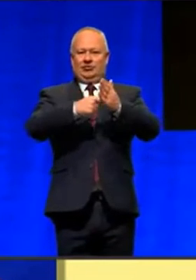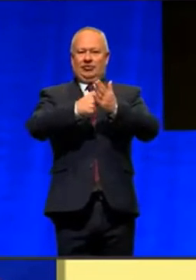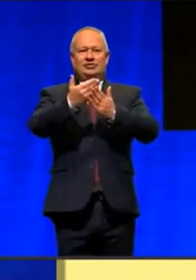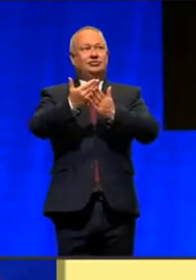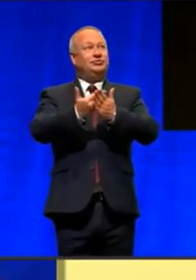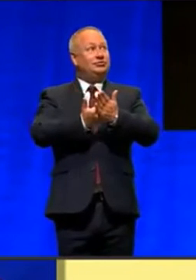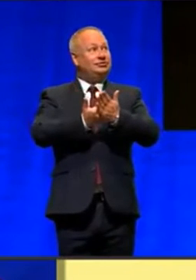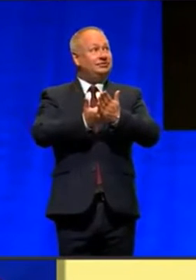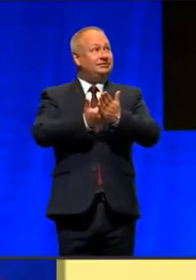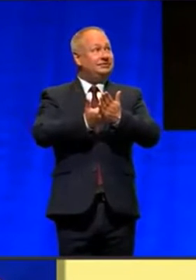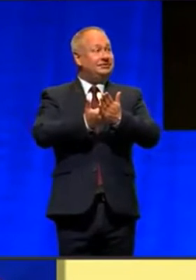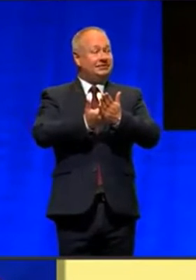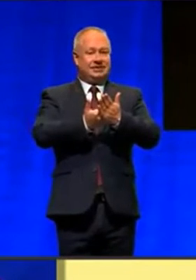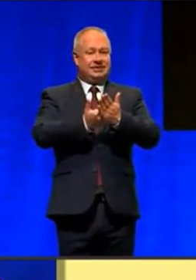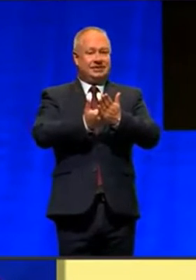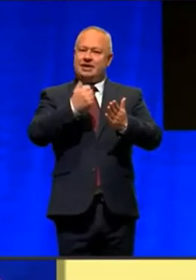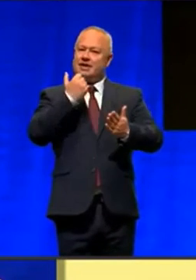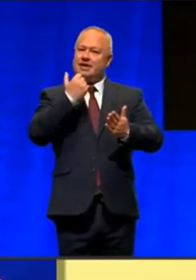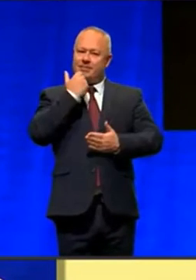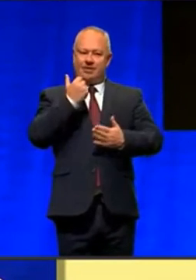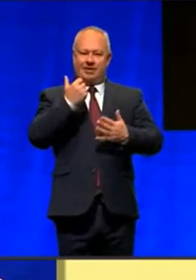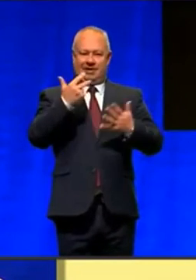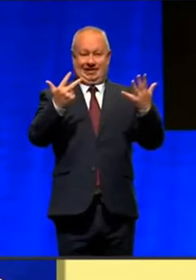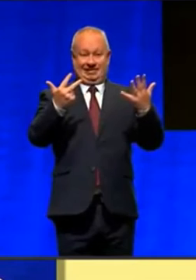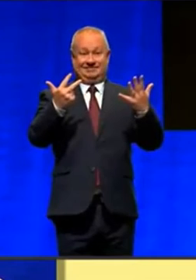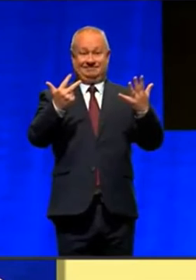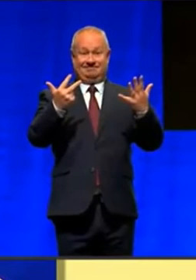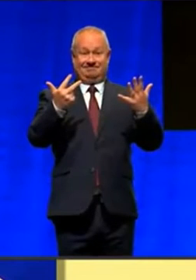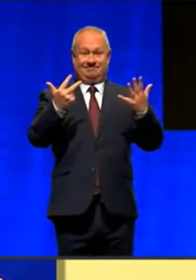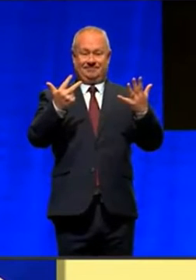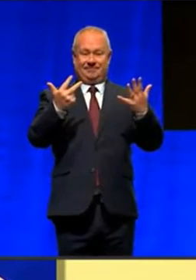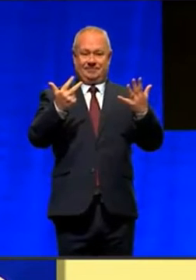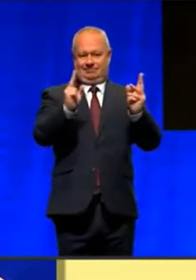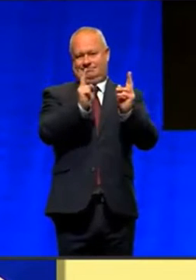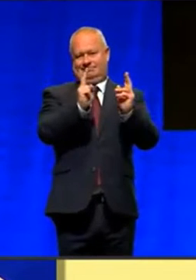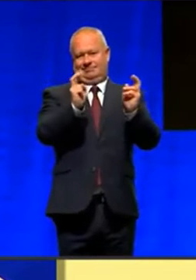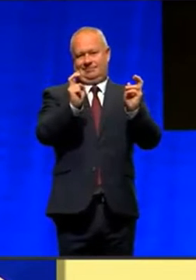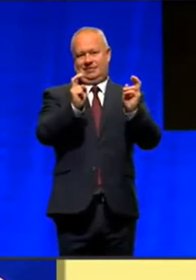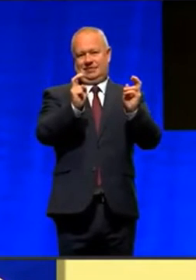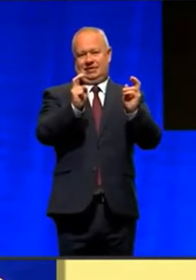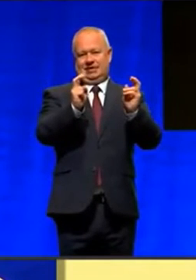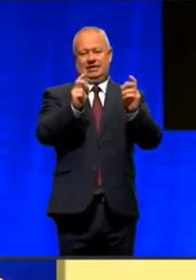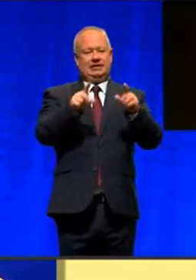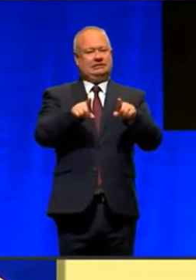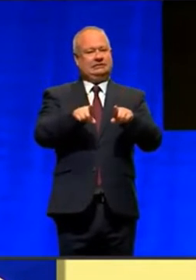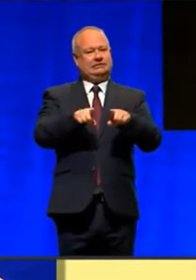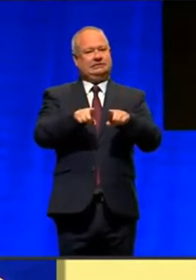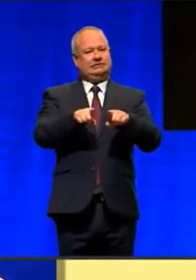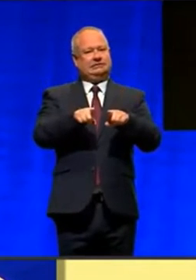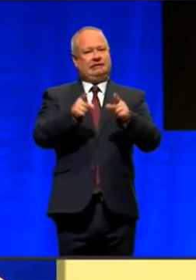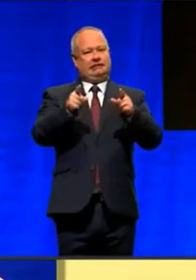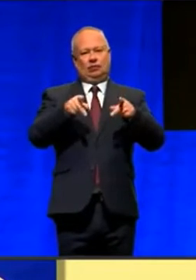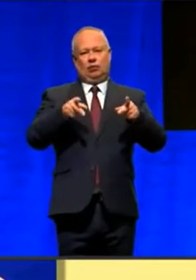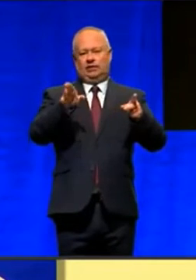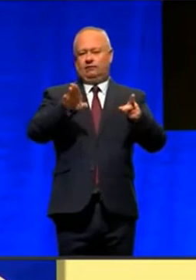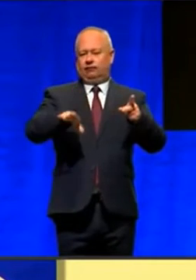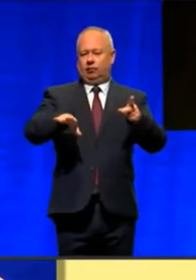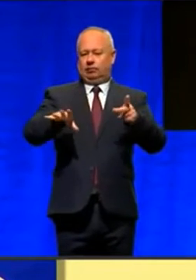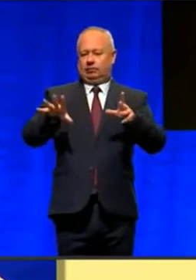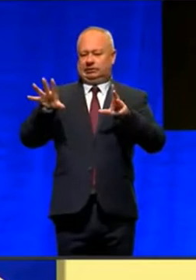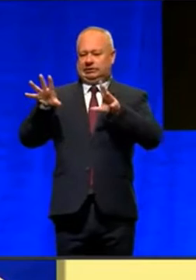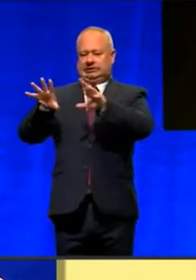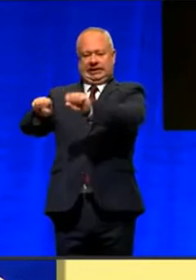resolutions now. We're going to move on to resolution number 8, which is entitled Alternatives to Detention. And